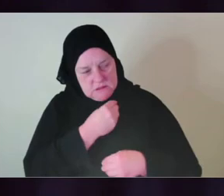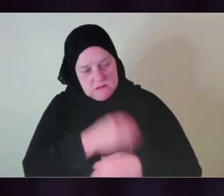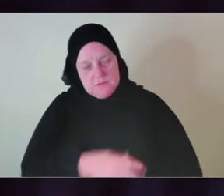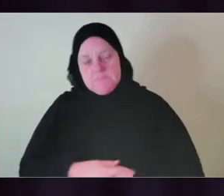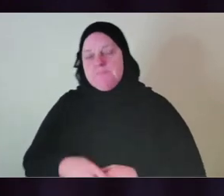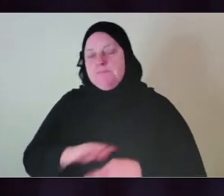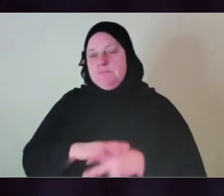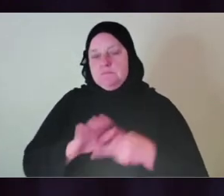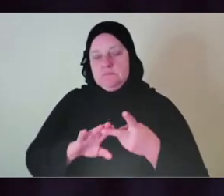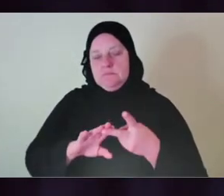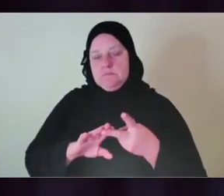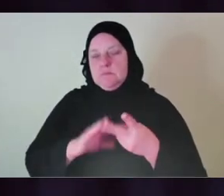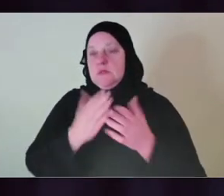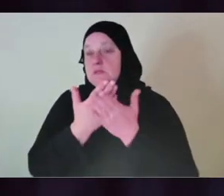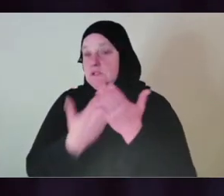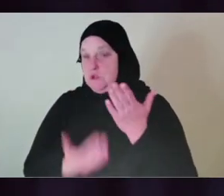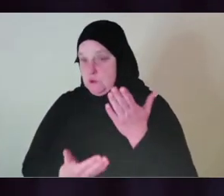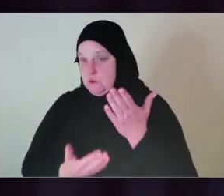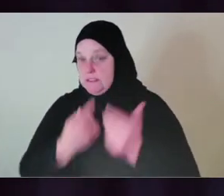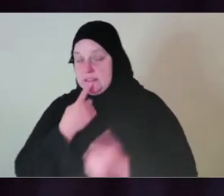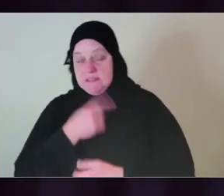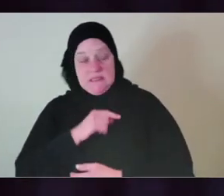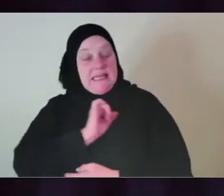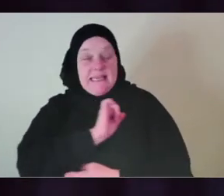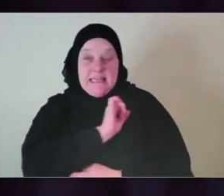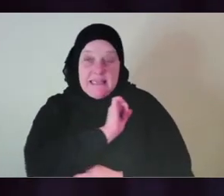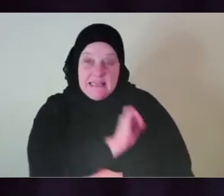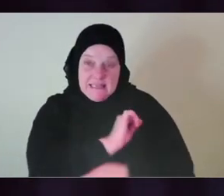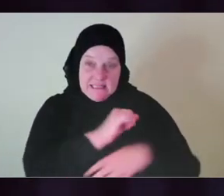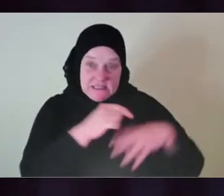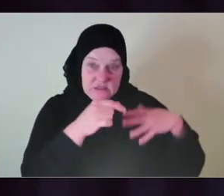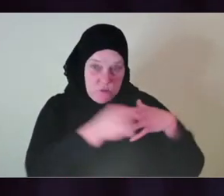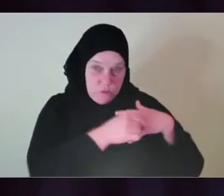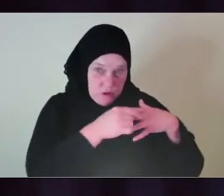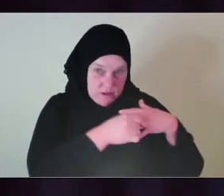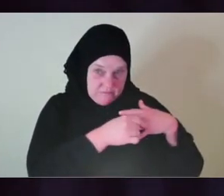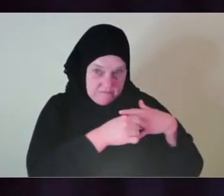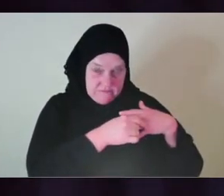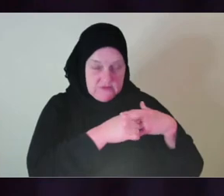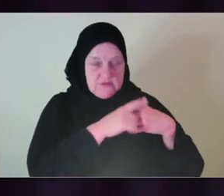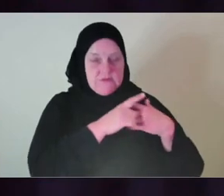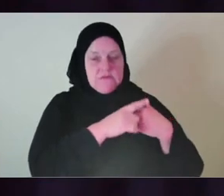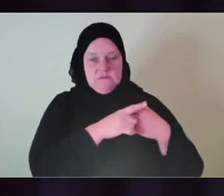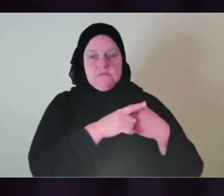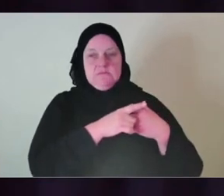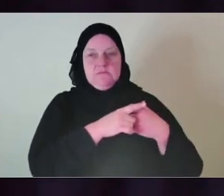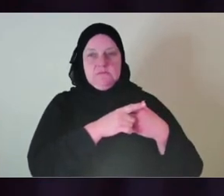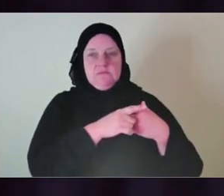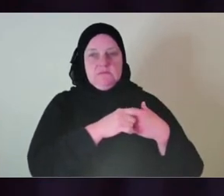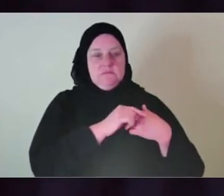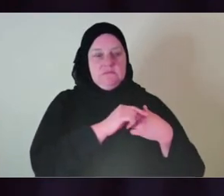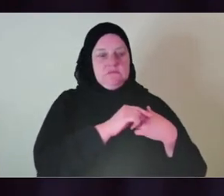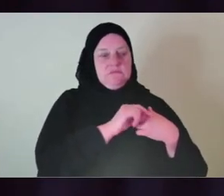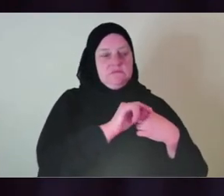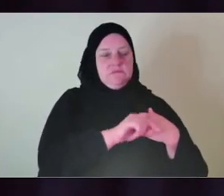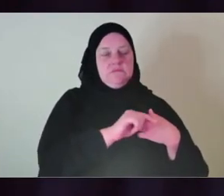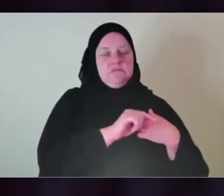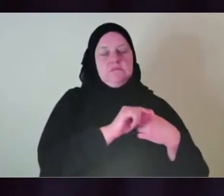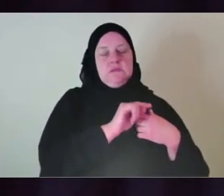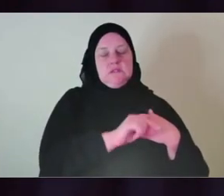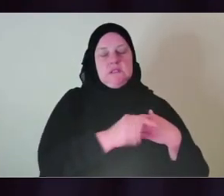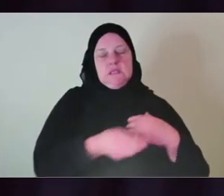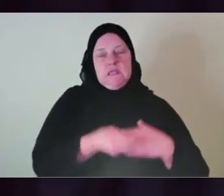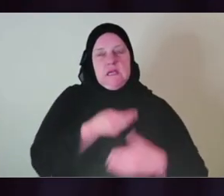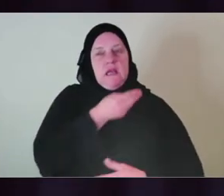of Imam Umm al-Fadl, who was the daughter of Ma'mun and the niece of Al-Mu'tasim. And she gave the